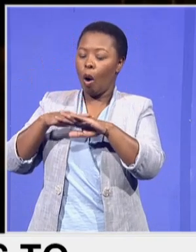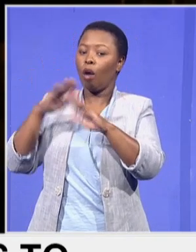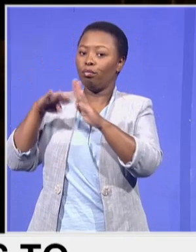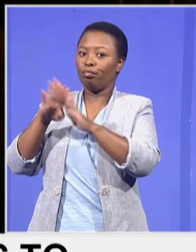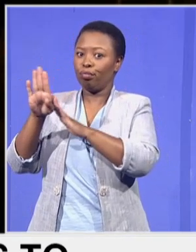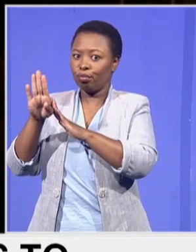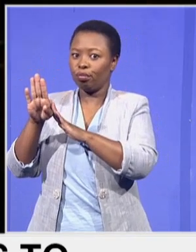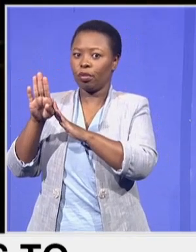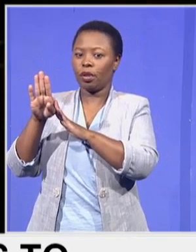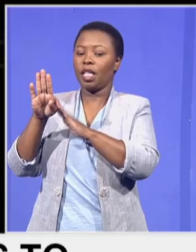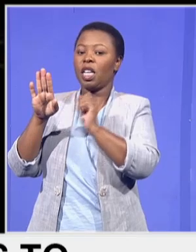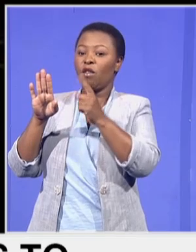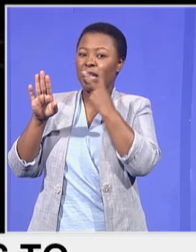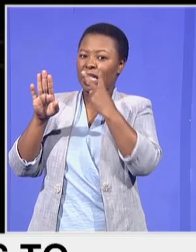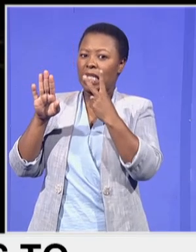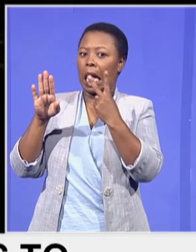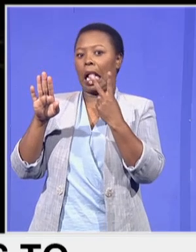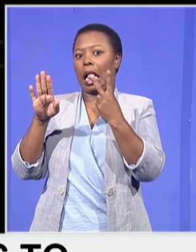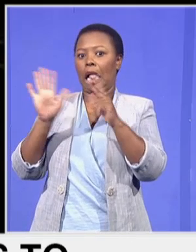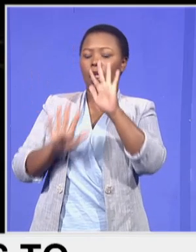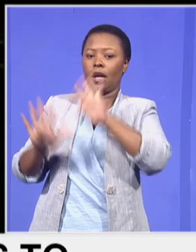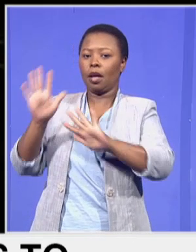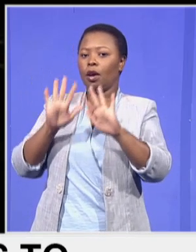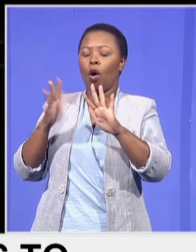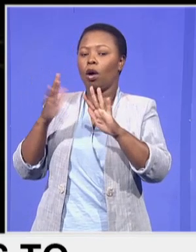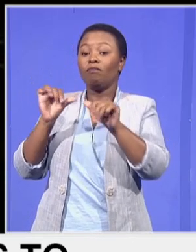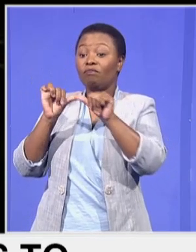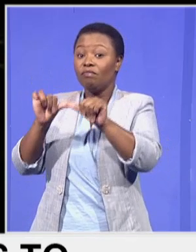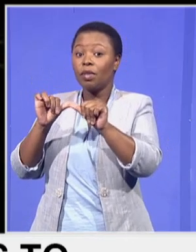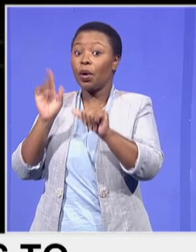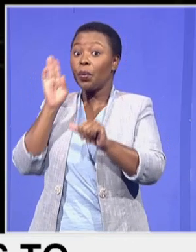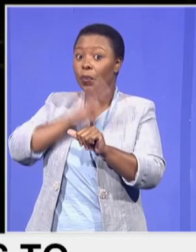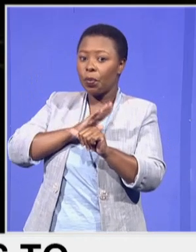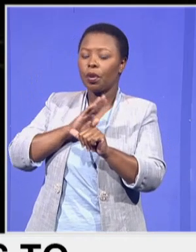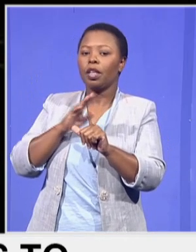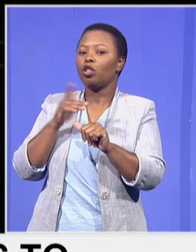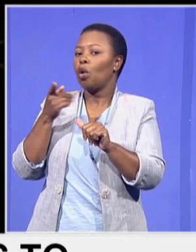find that this is unsustainable at any given time.